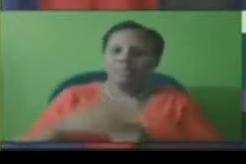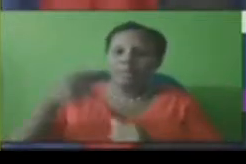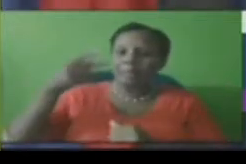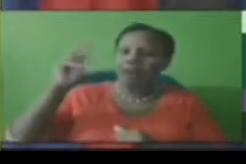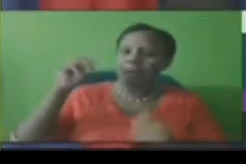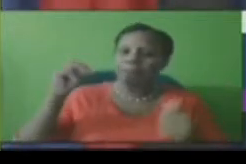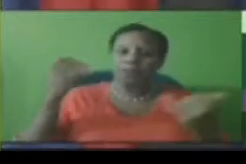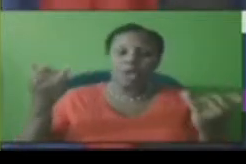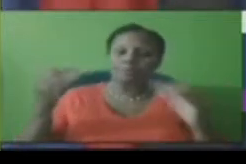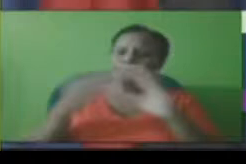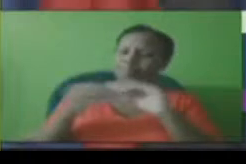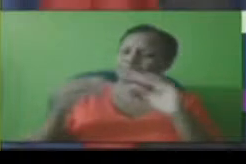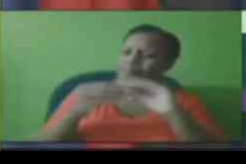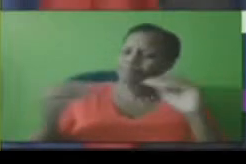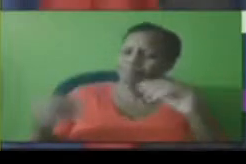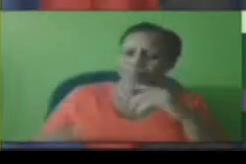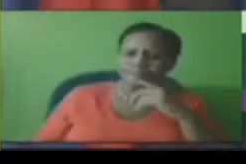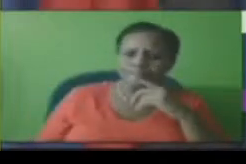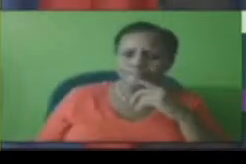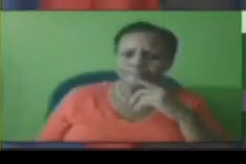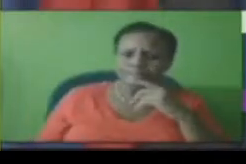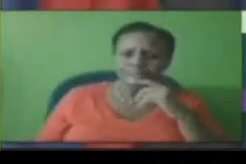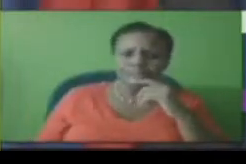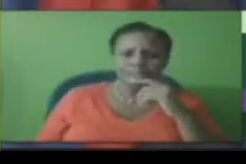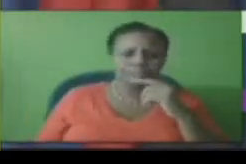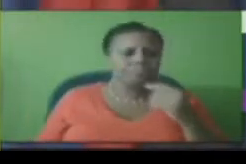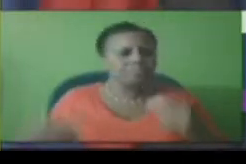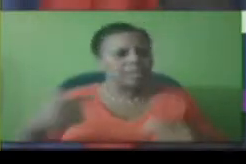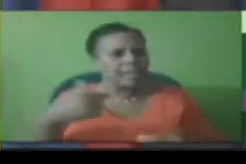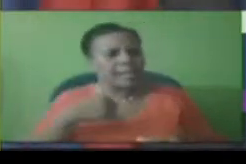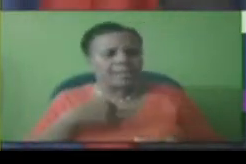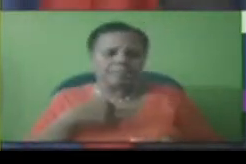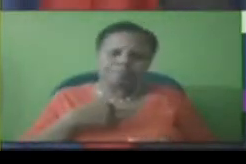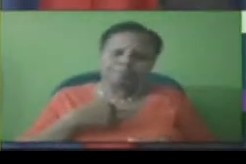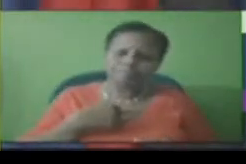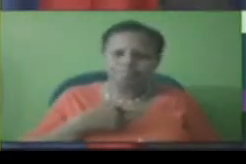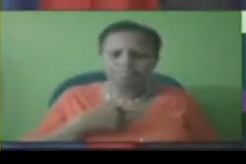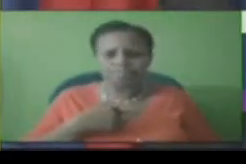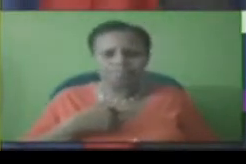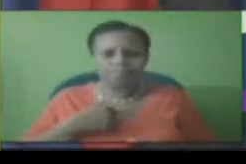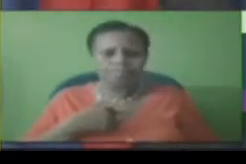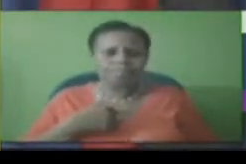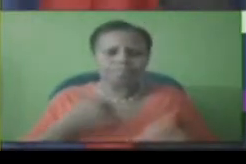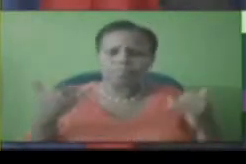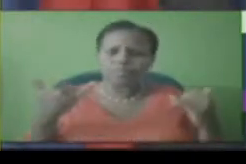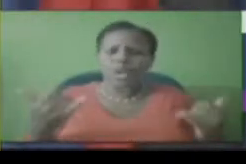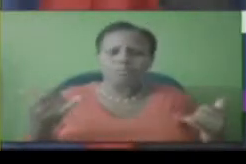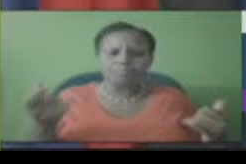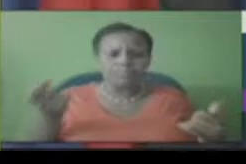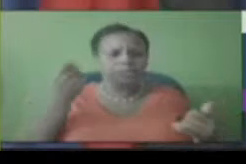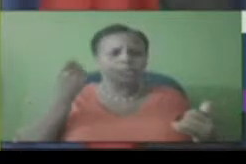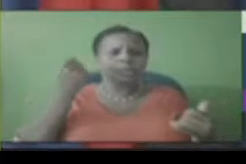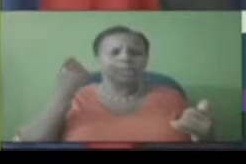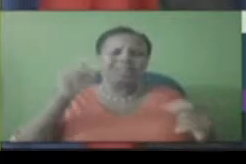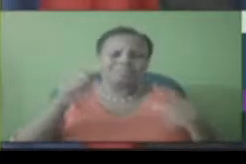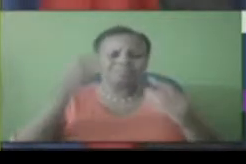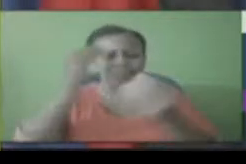to not realize what I was supposed to say to you. The manufacturing sector,